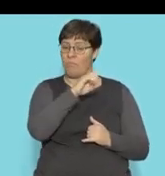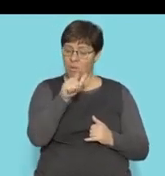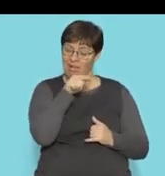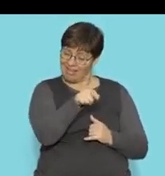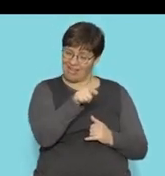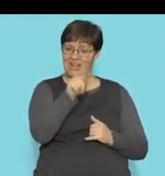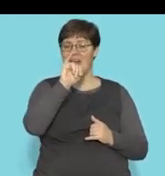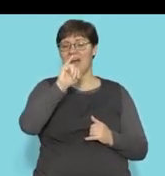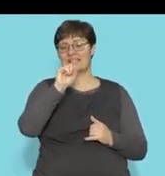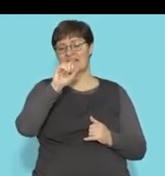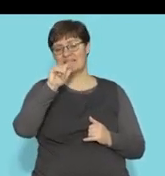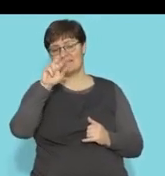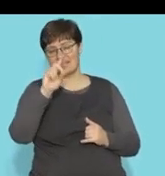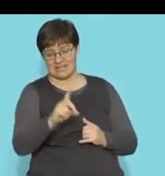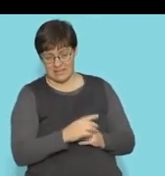an island.